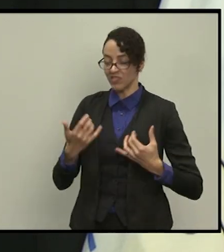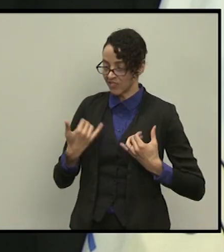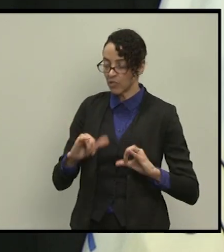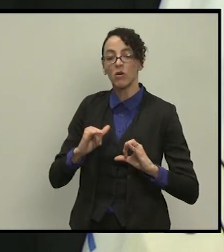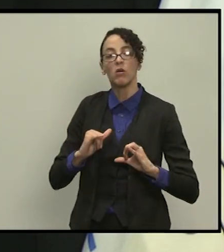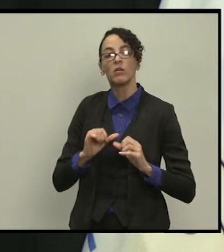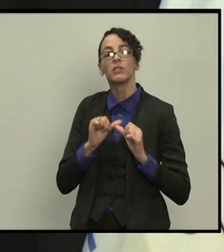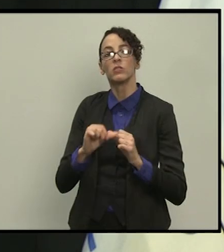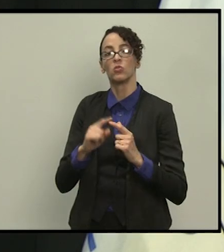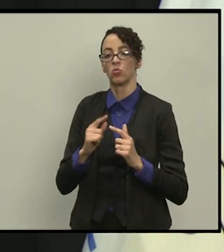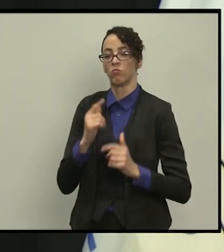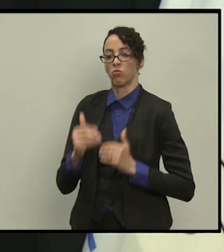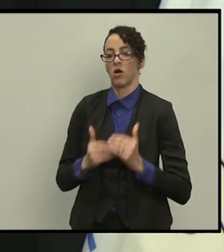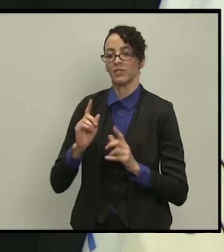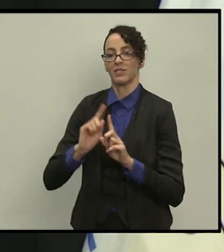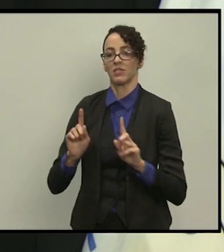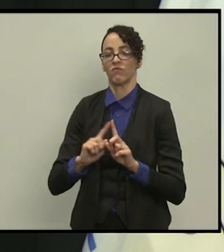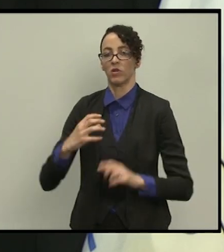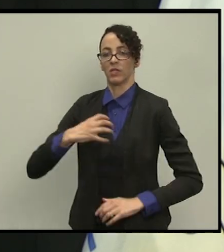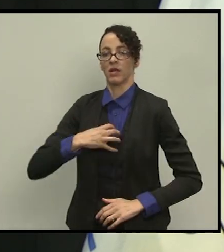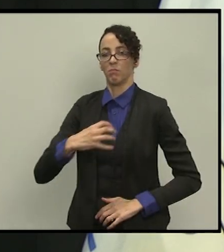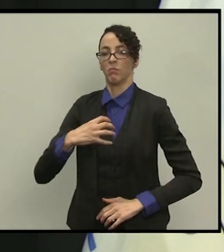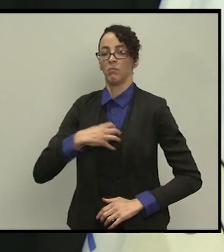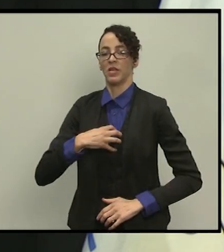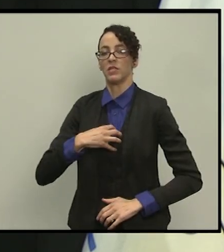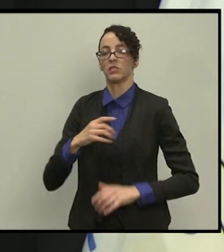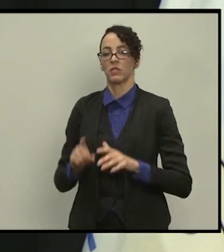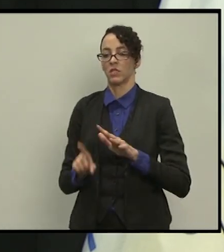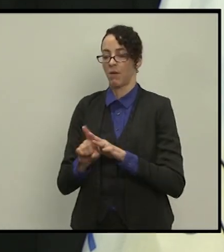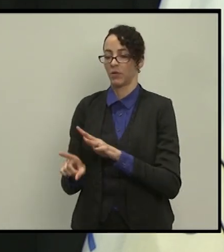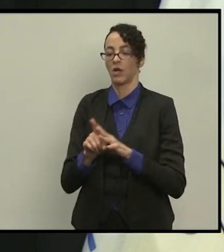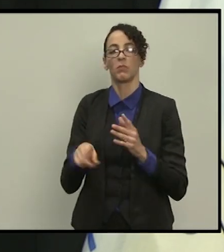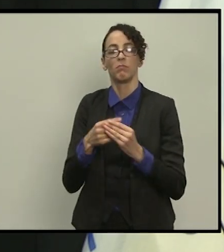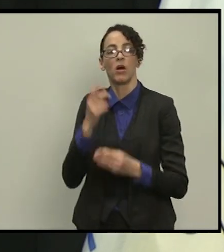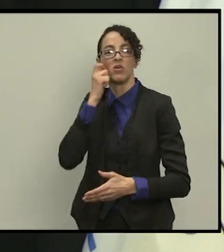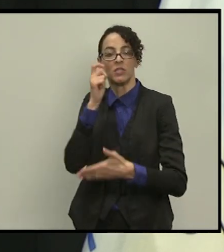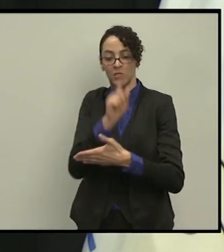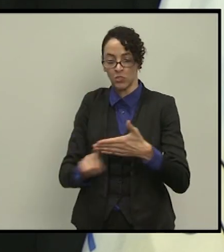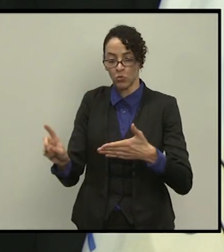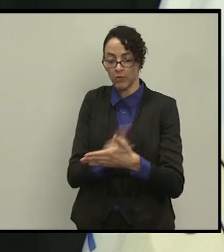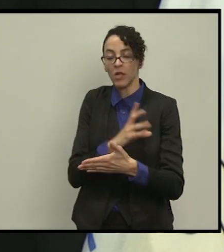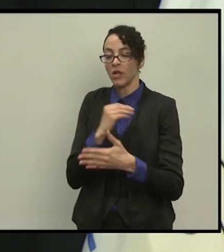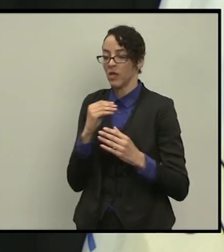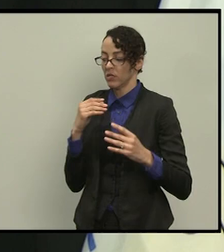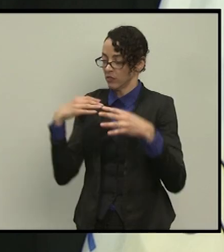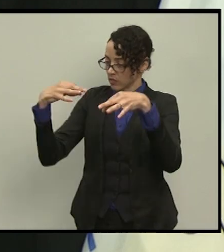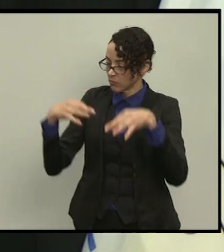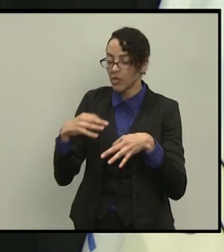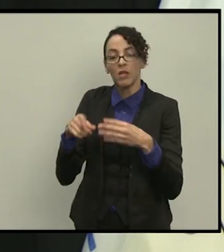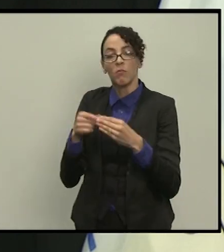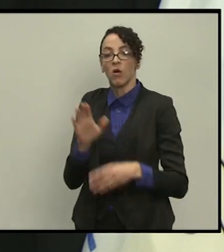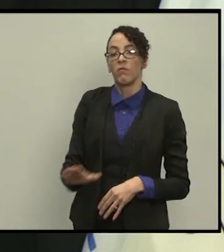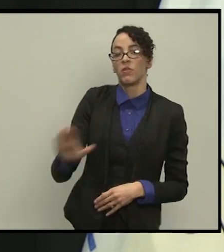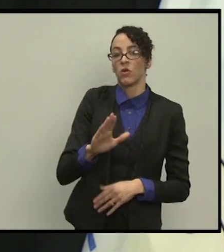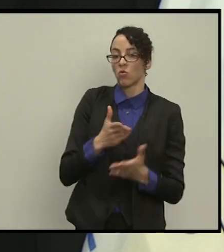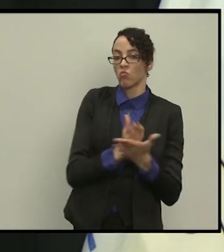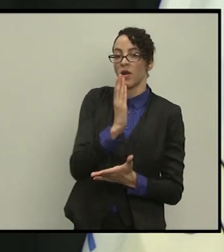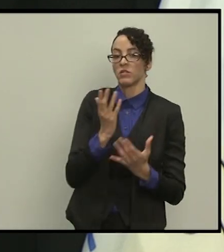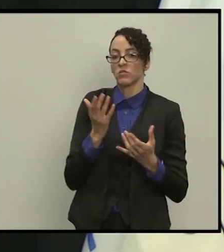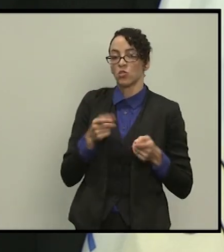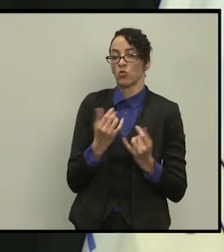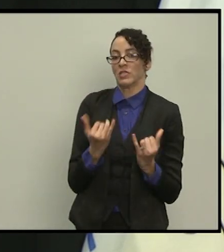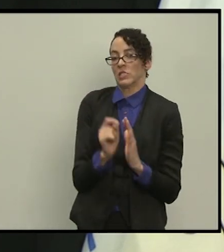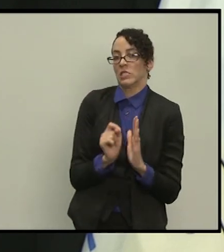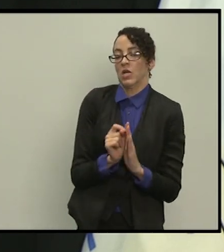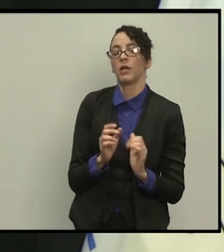discrimination and manage inquiries that people may have about what their rights are during this time. We were grateful to work with